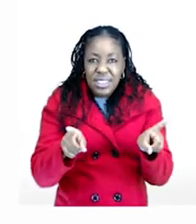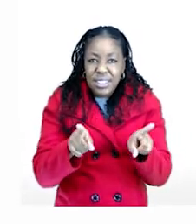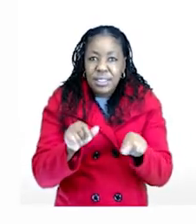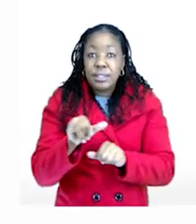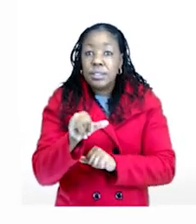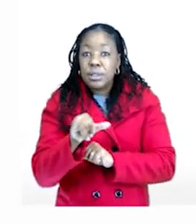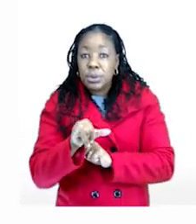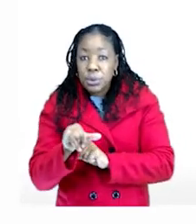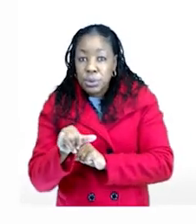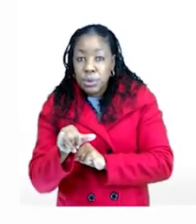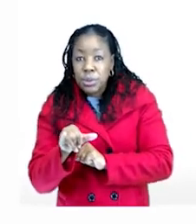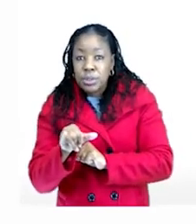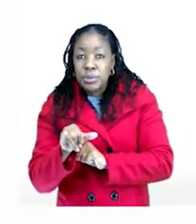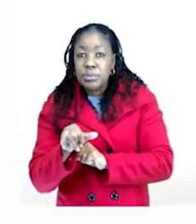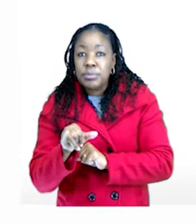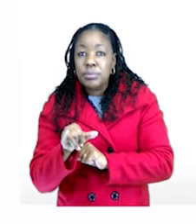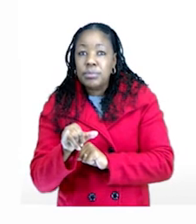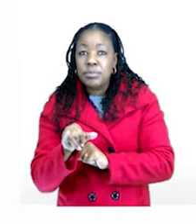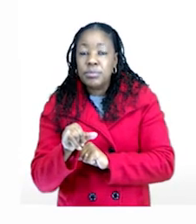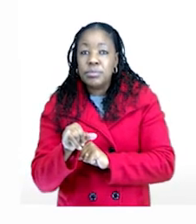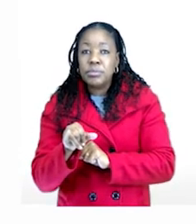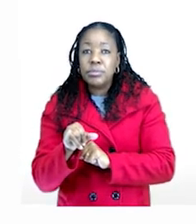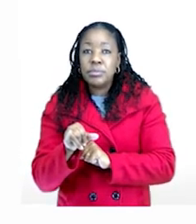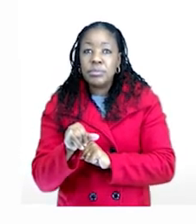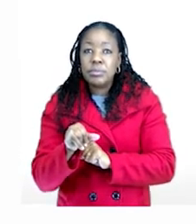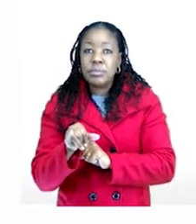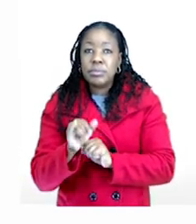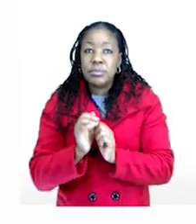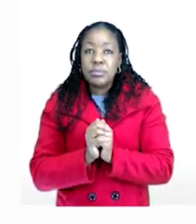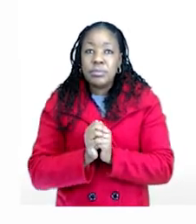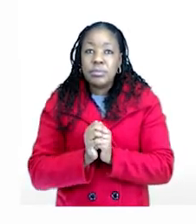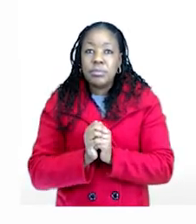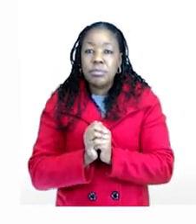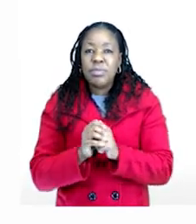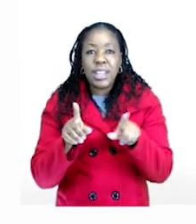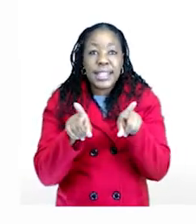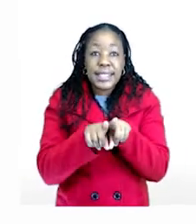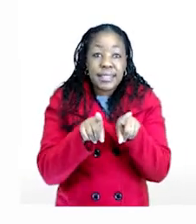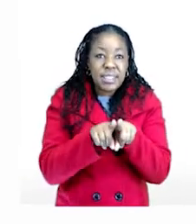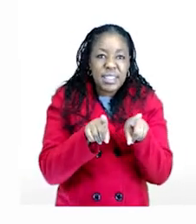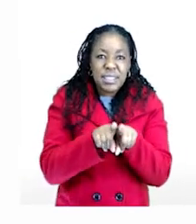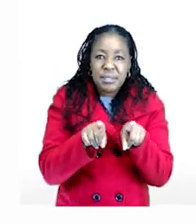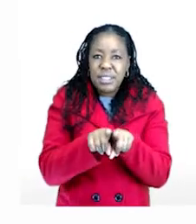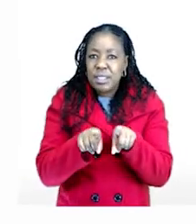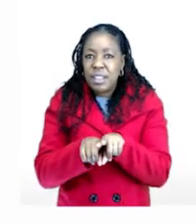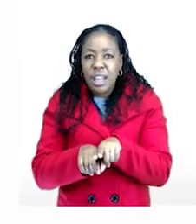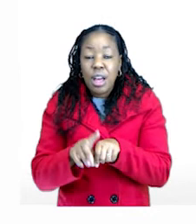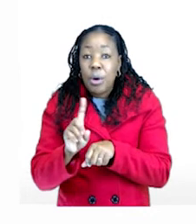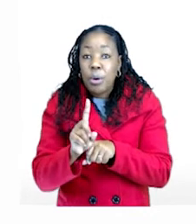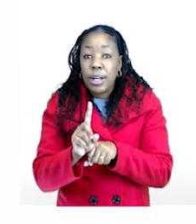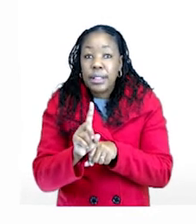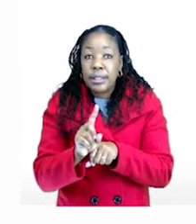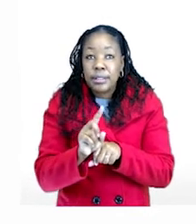First, we need to identify what is the same on these pots. These